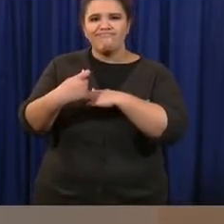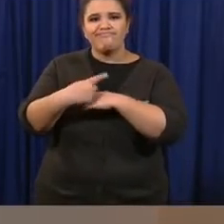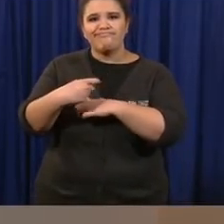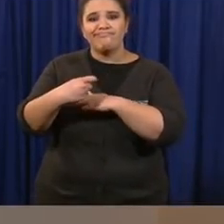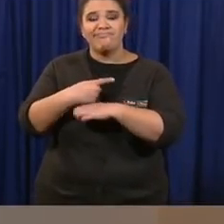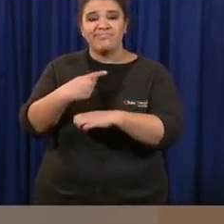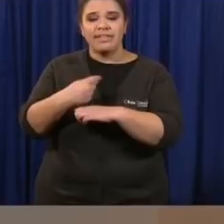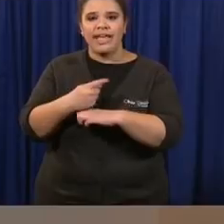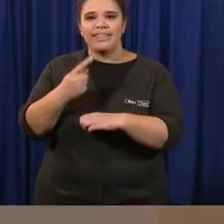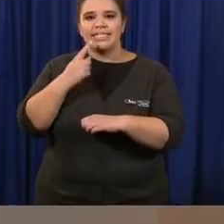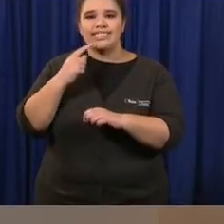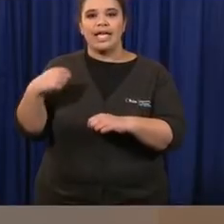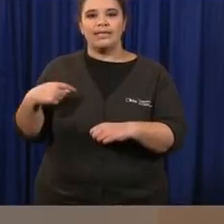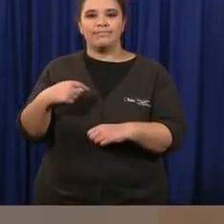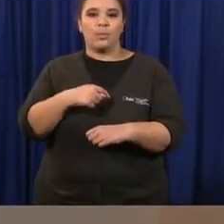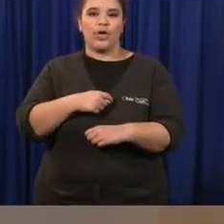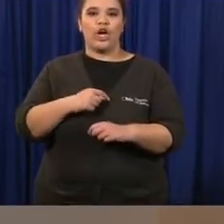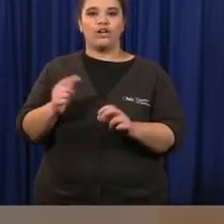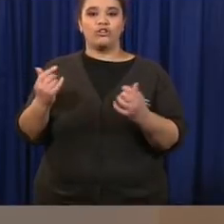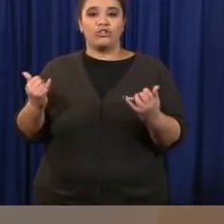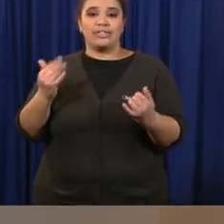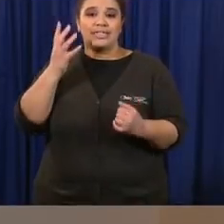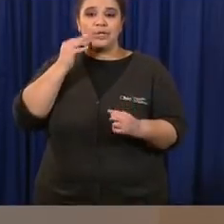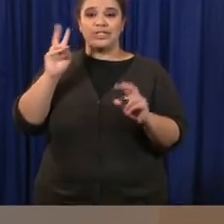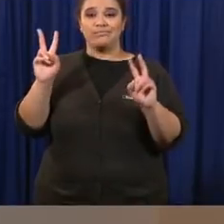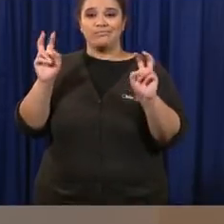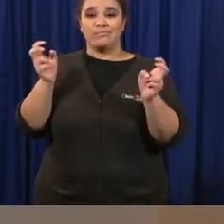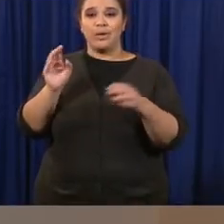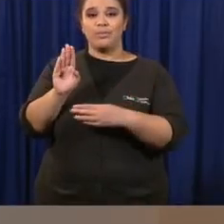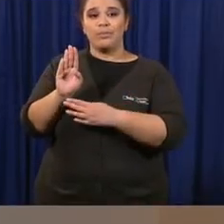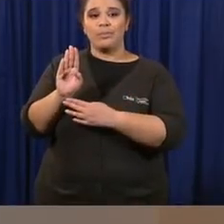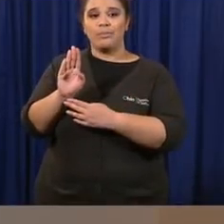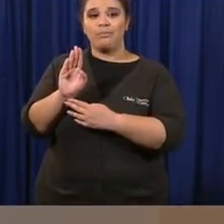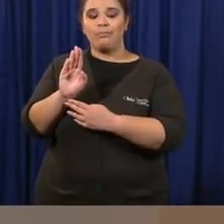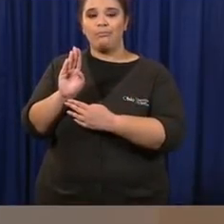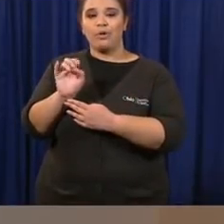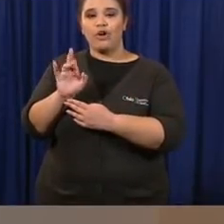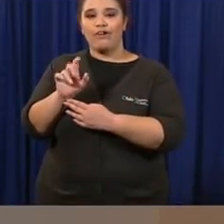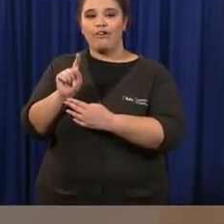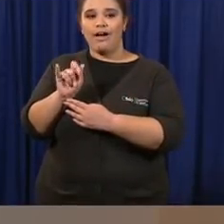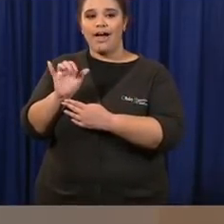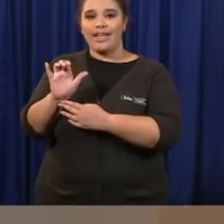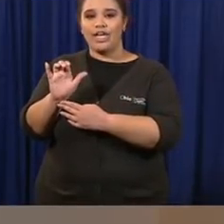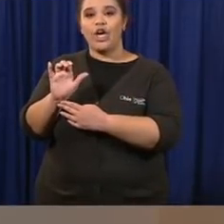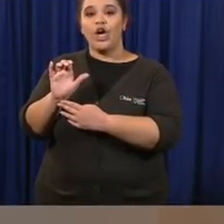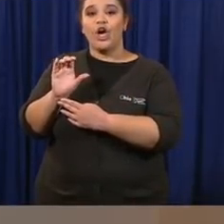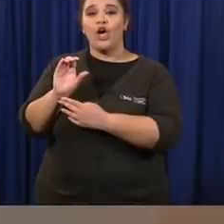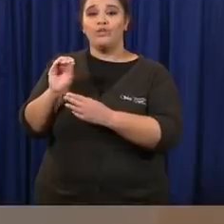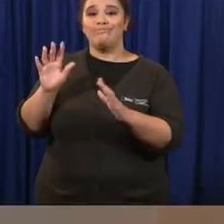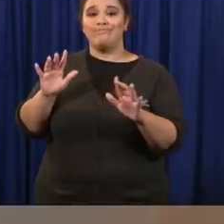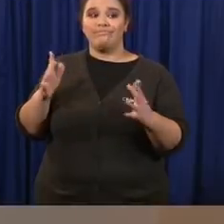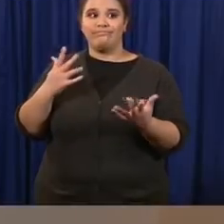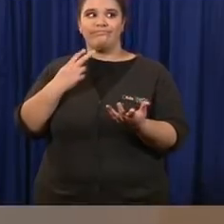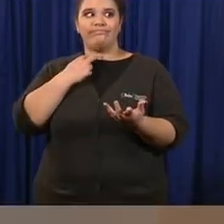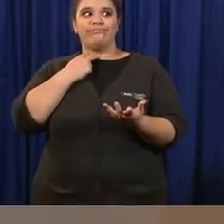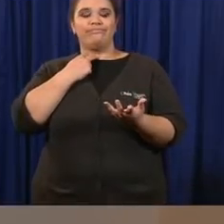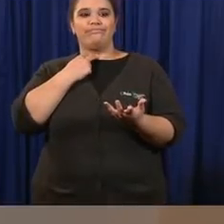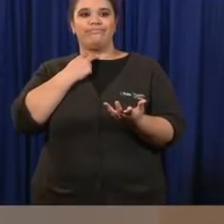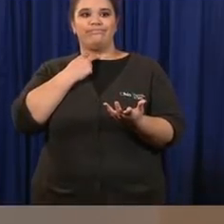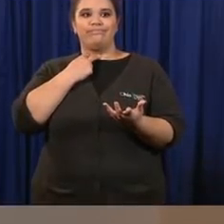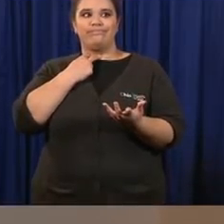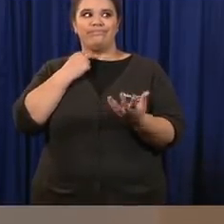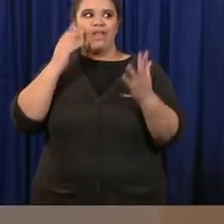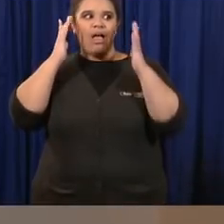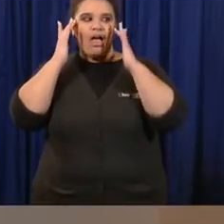man's land. We understand that there's no backlog anymore, but what about the people who have like a hitch with their case?